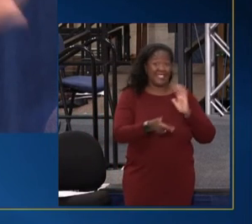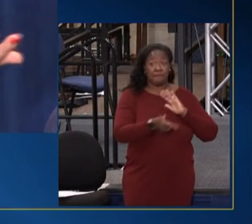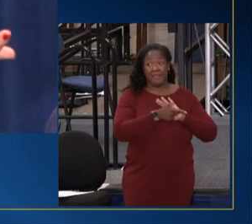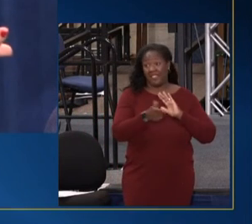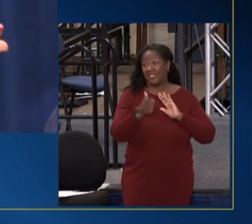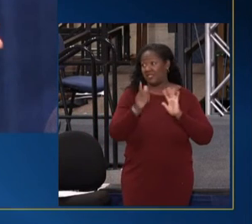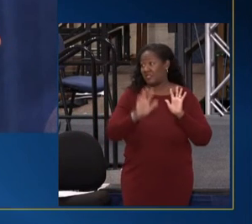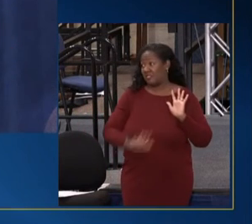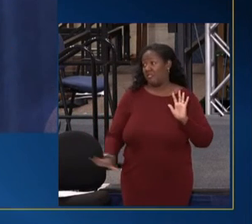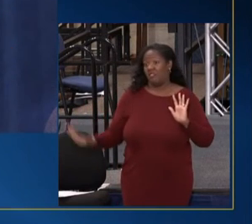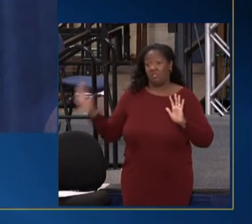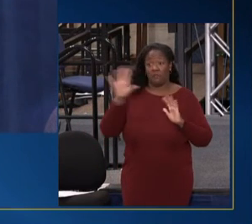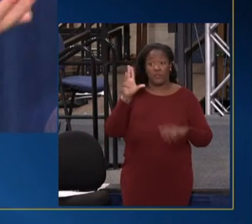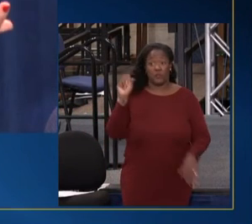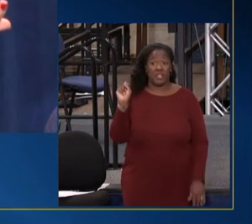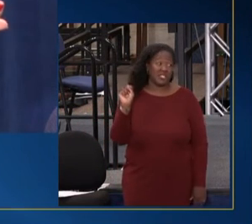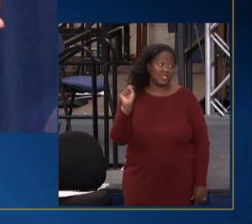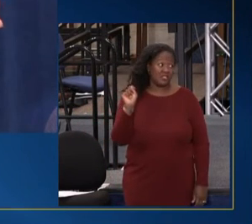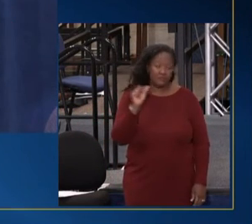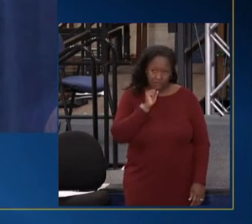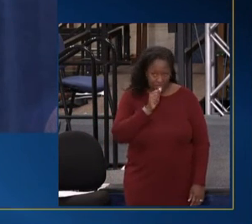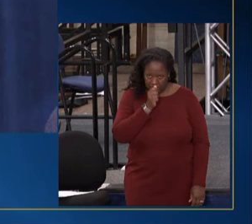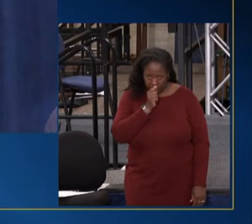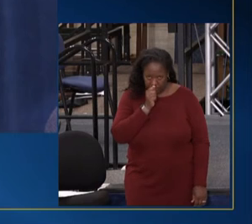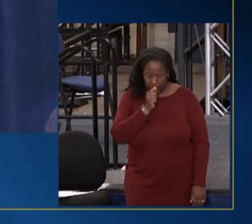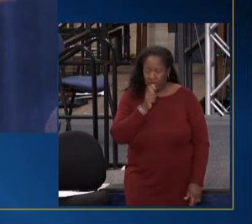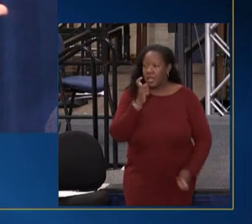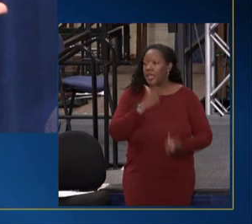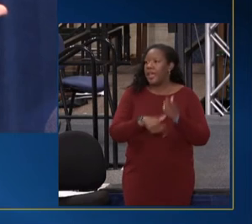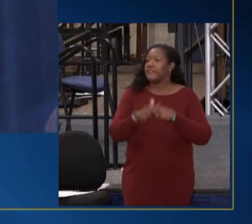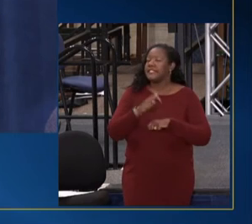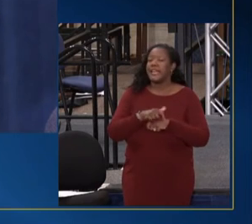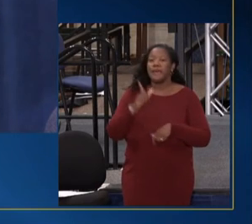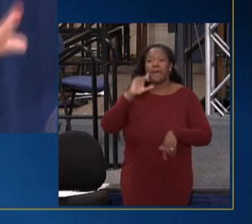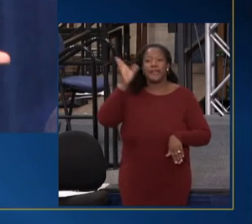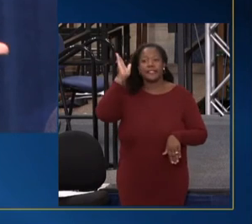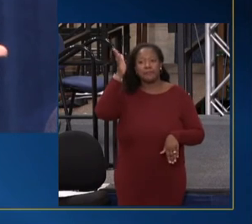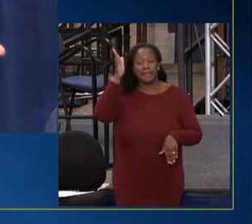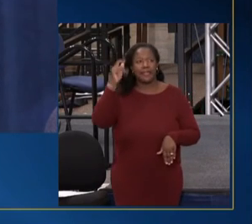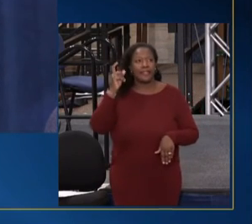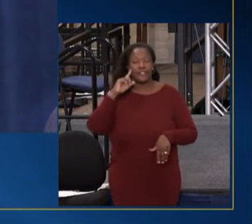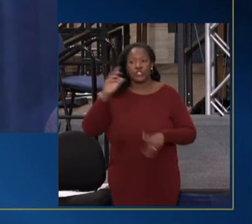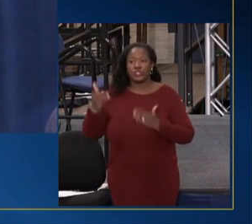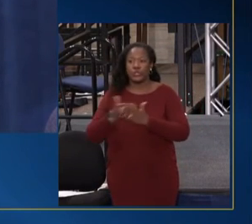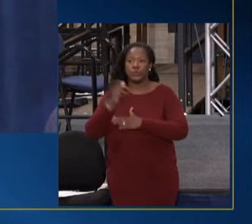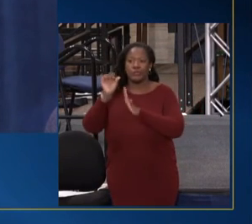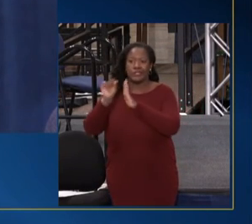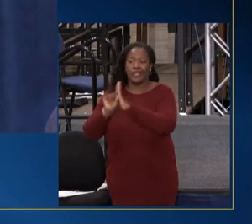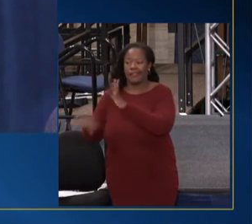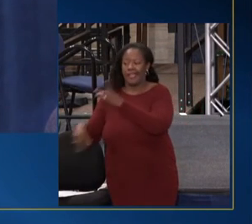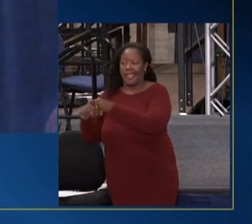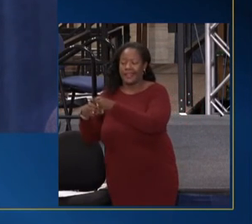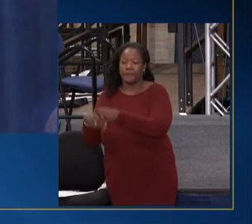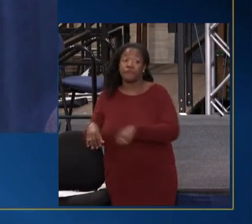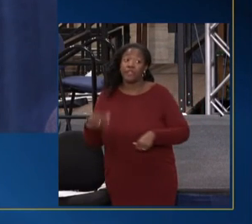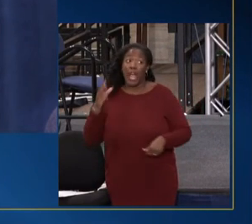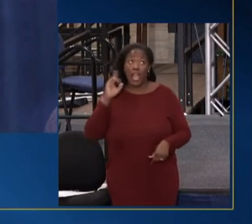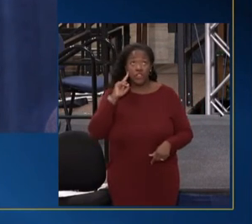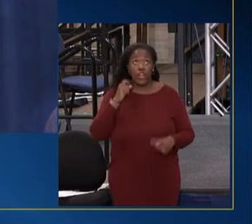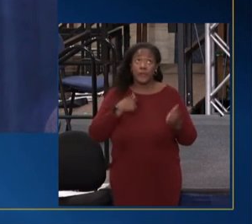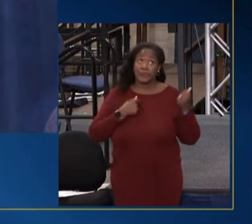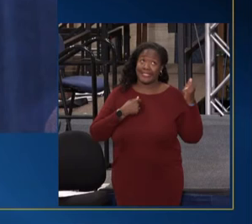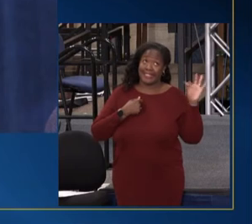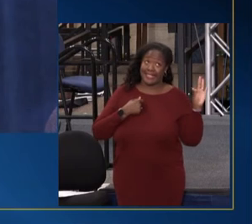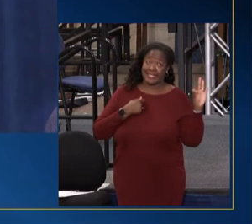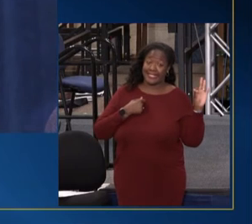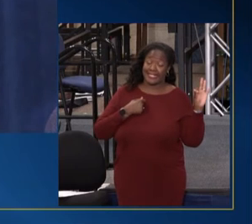not a secret. I think every time I give a speech on this now, the number of states that has a ban is growing. The last I checked, I thought it was 19